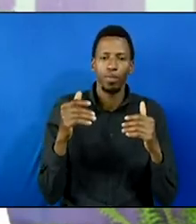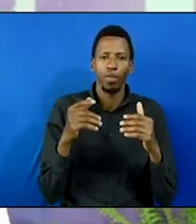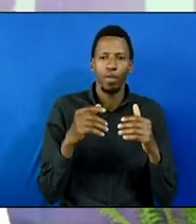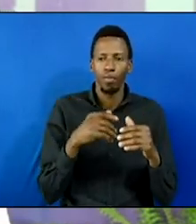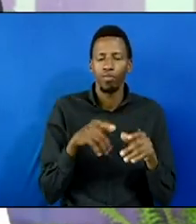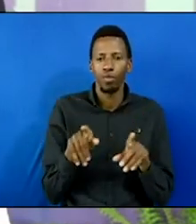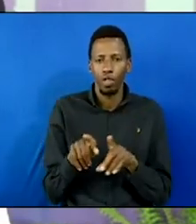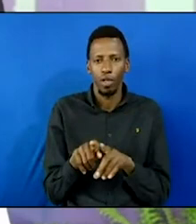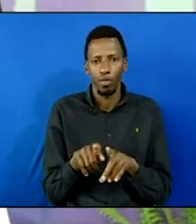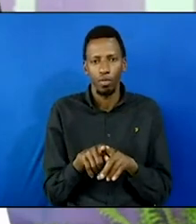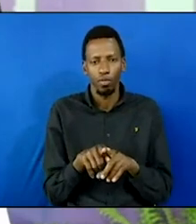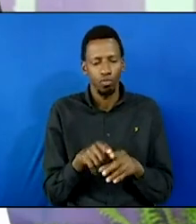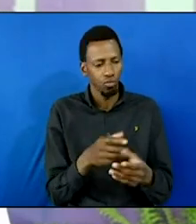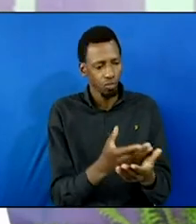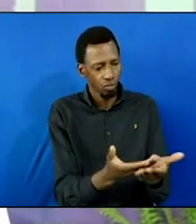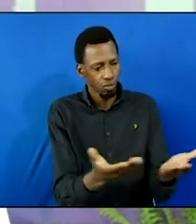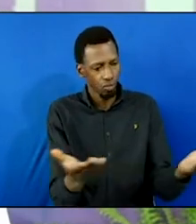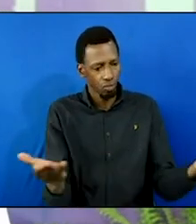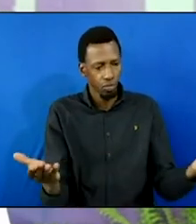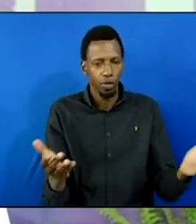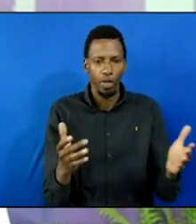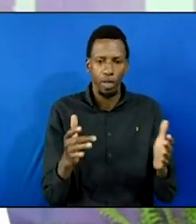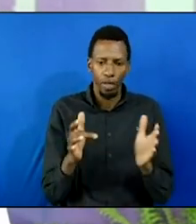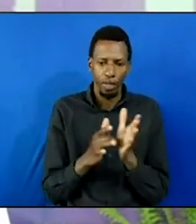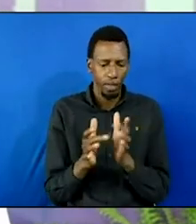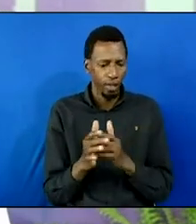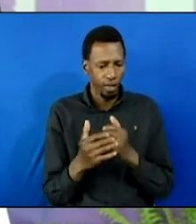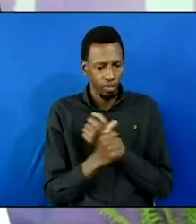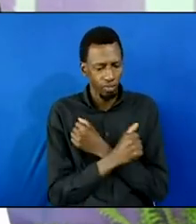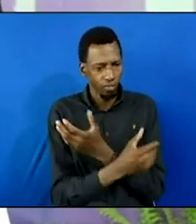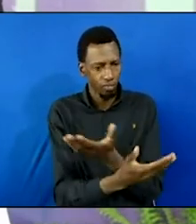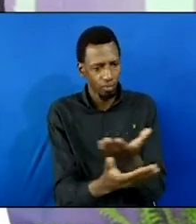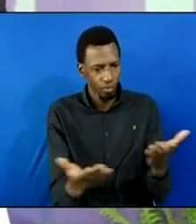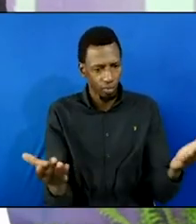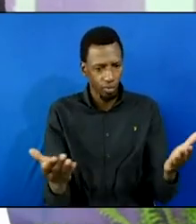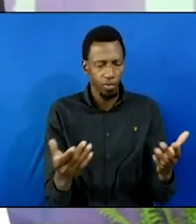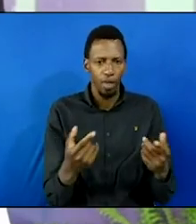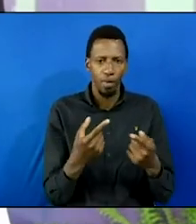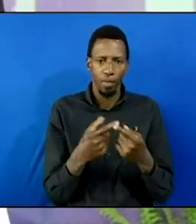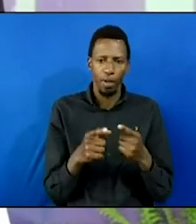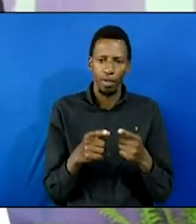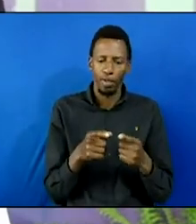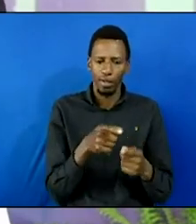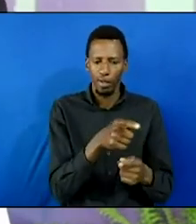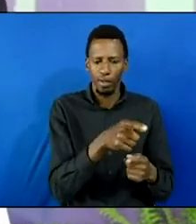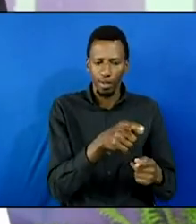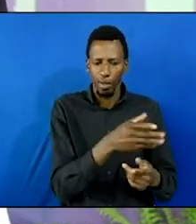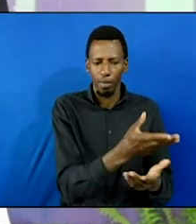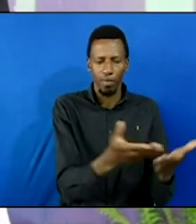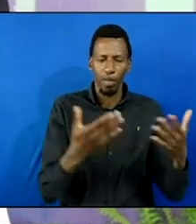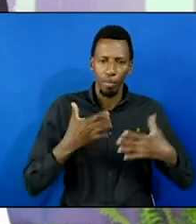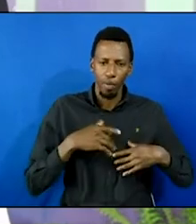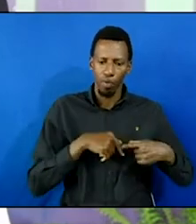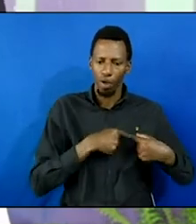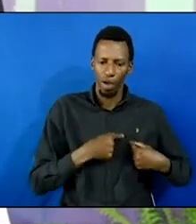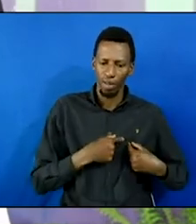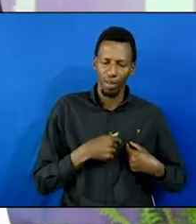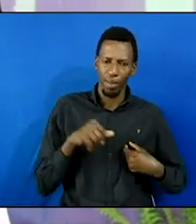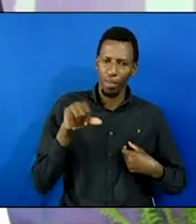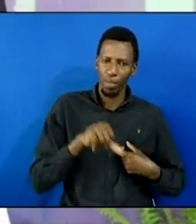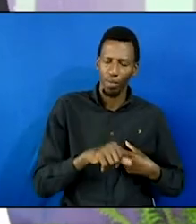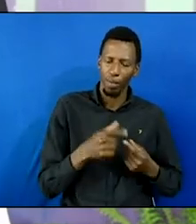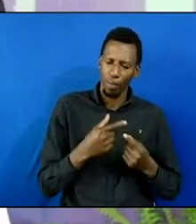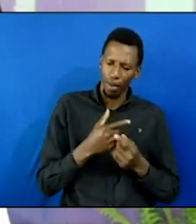heartlessness of the hearts of those whom he had loved could not stop this love. And so he